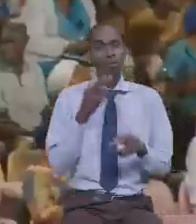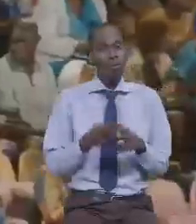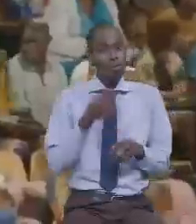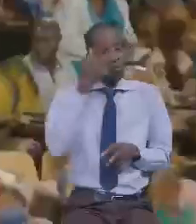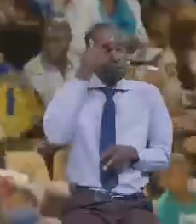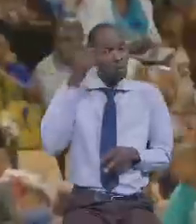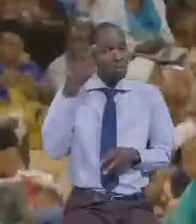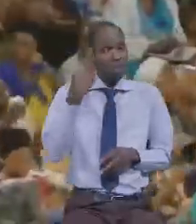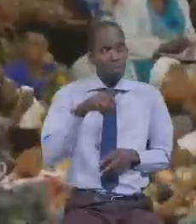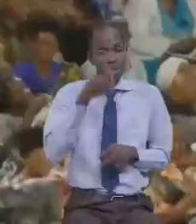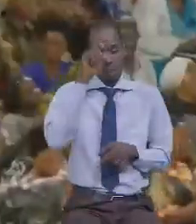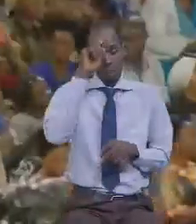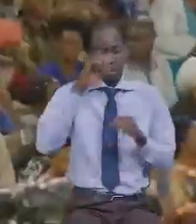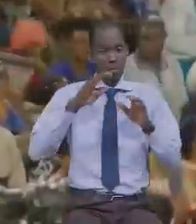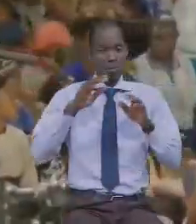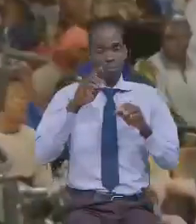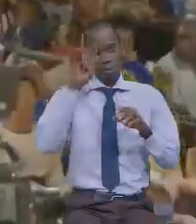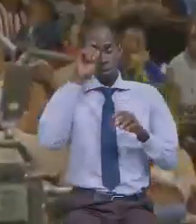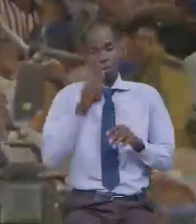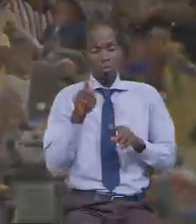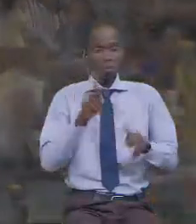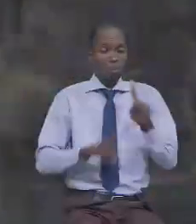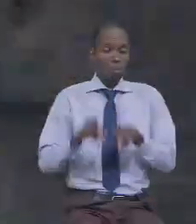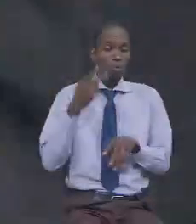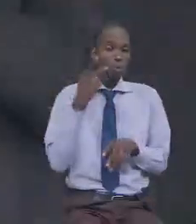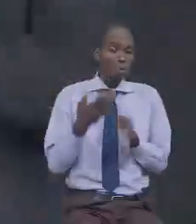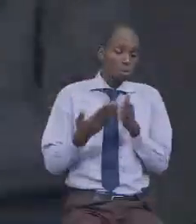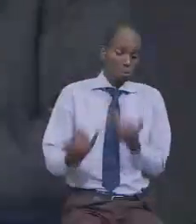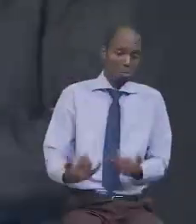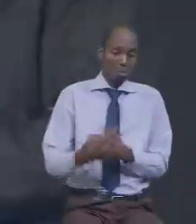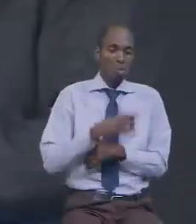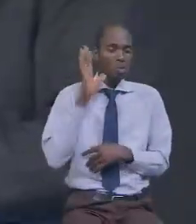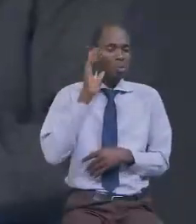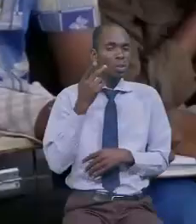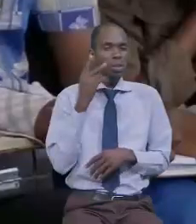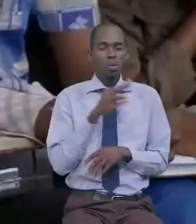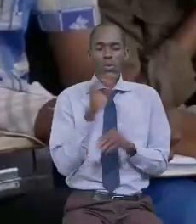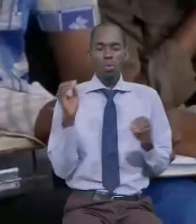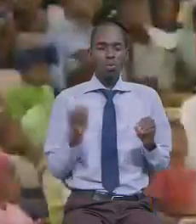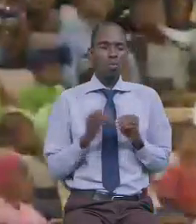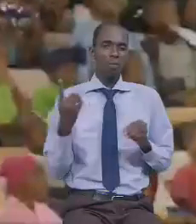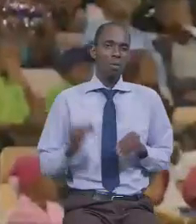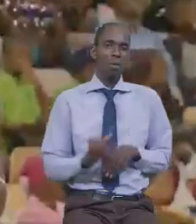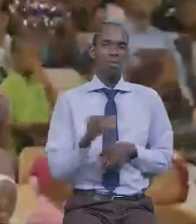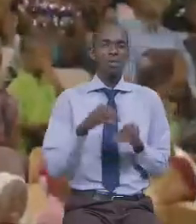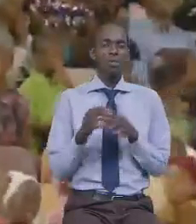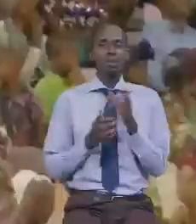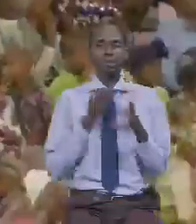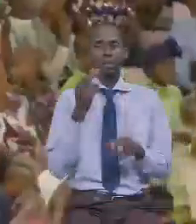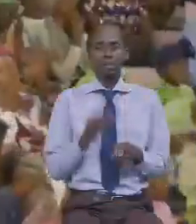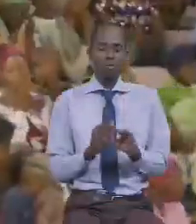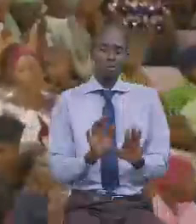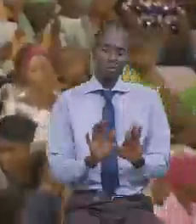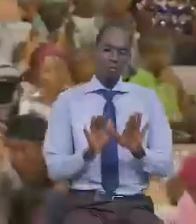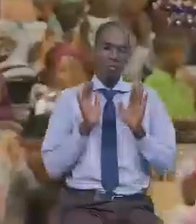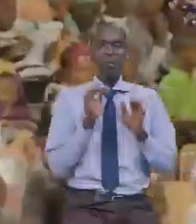today, you will see them no more forever in Jesus' name. Fear not,